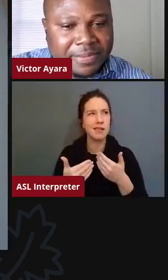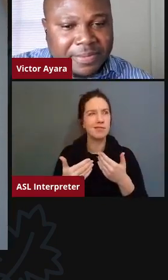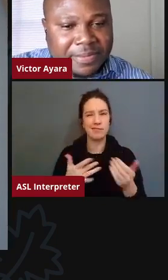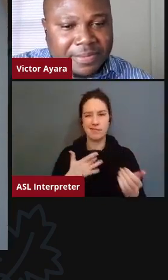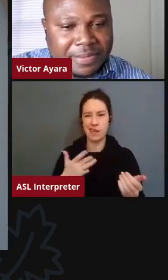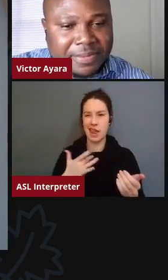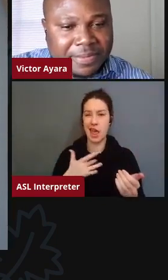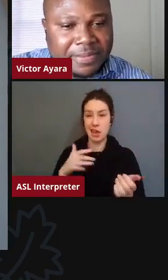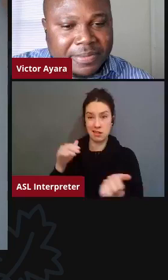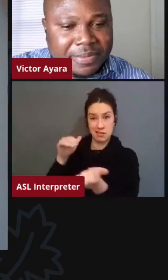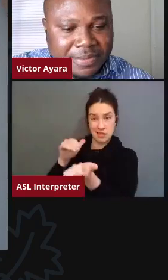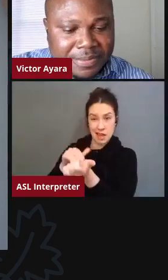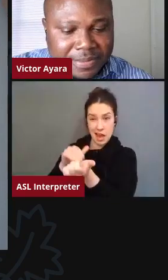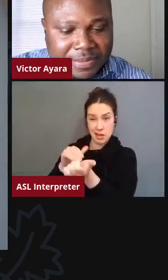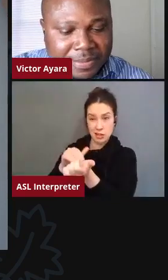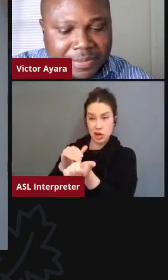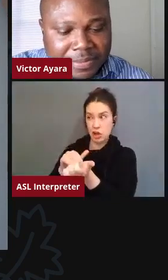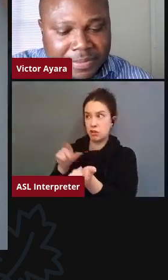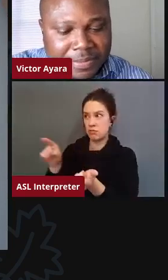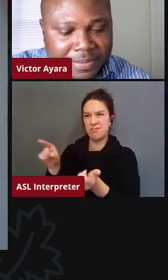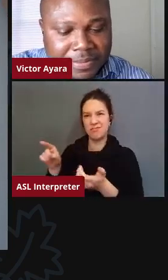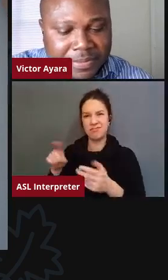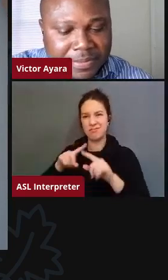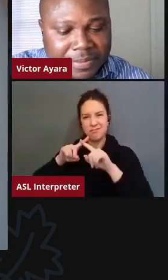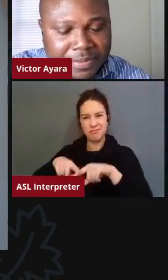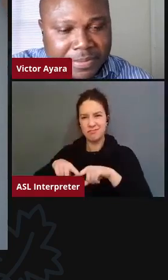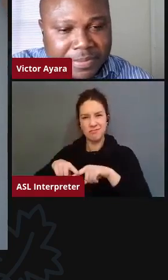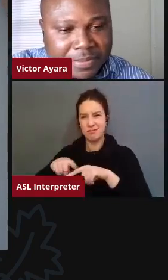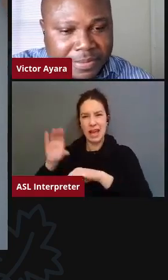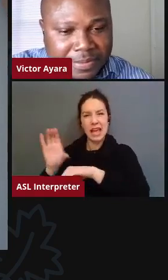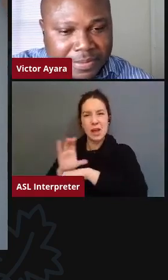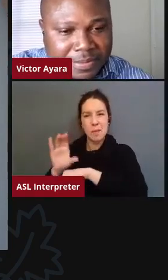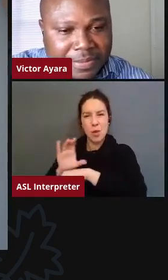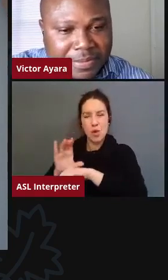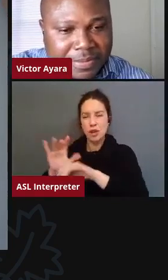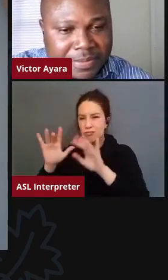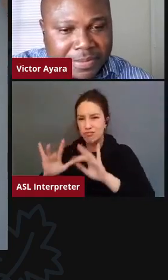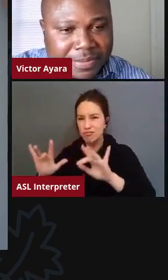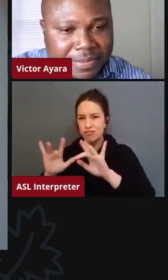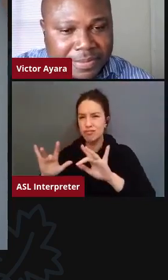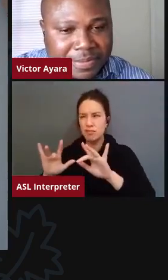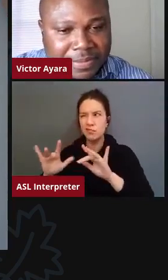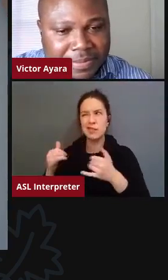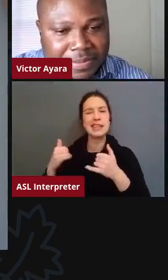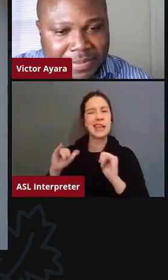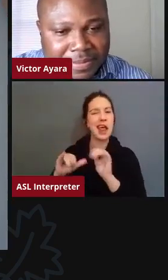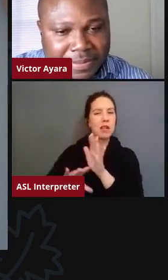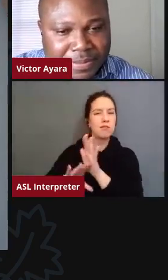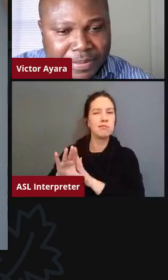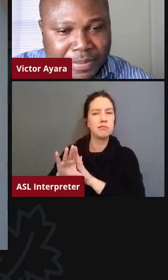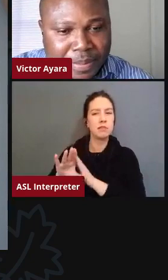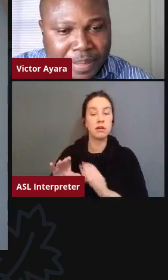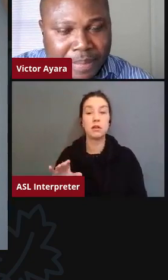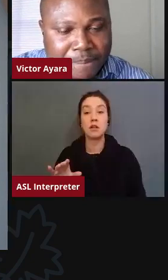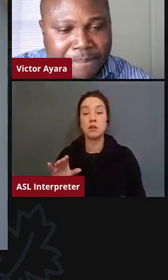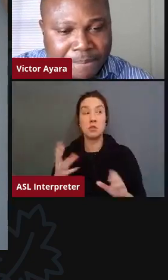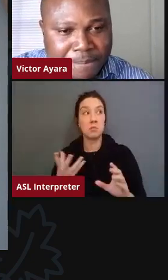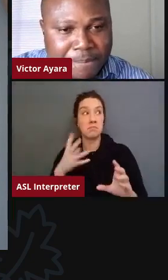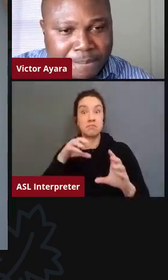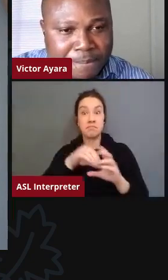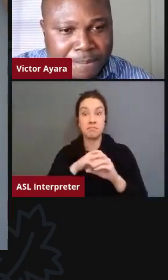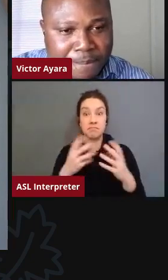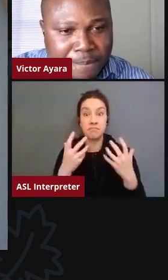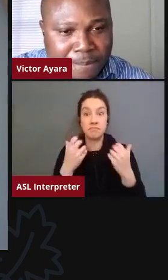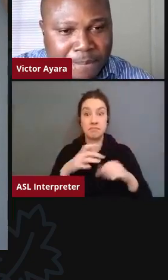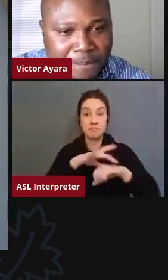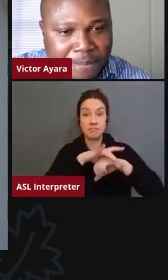that used a lot of computers, and that's still kind of a growing thing. And I got into health geography because a professor